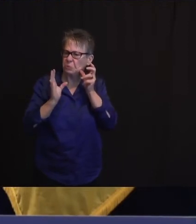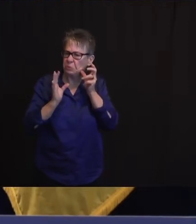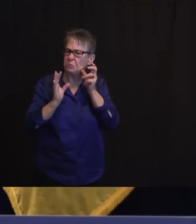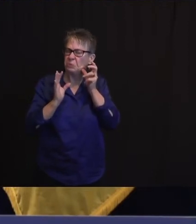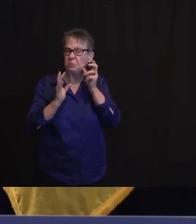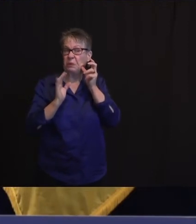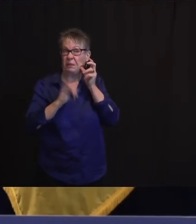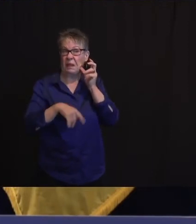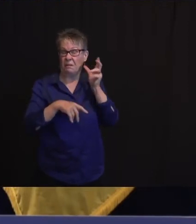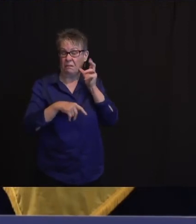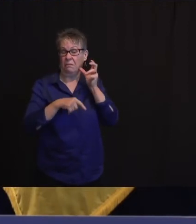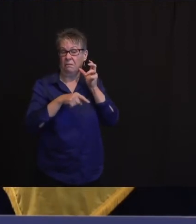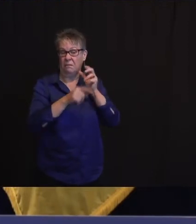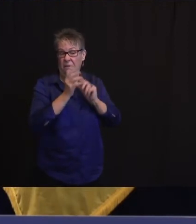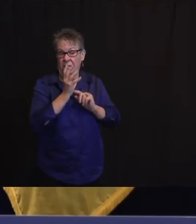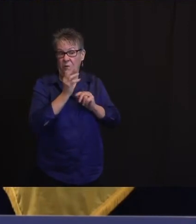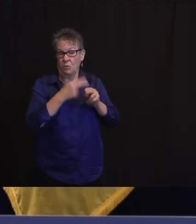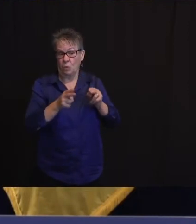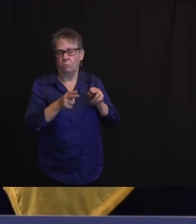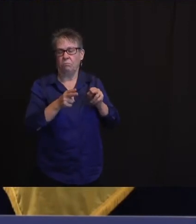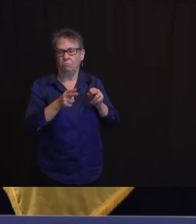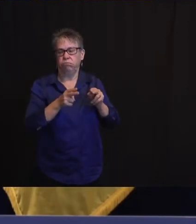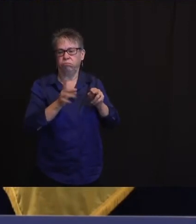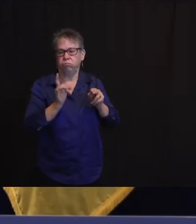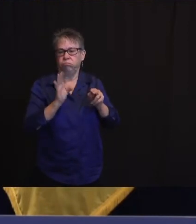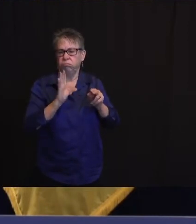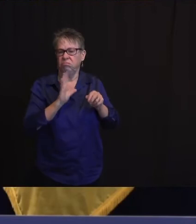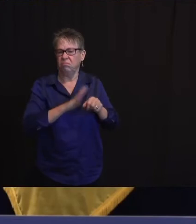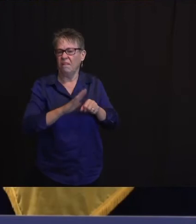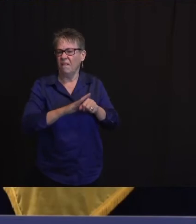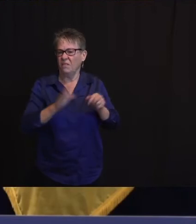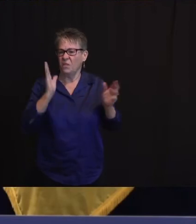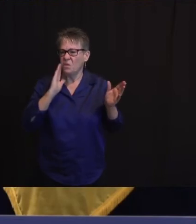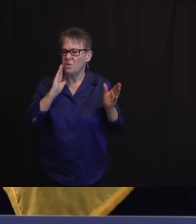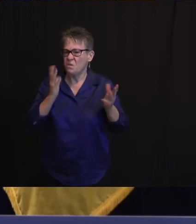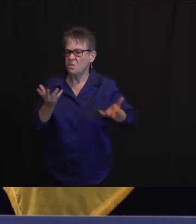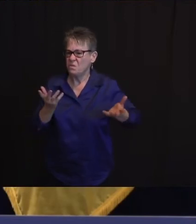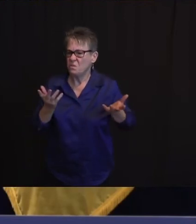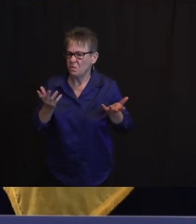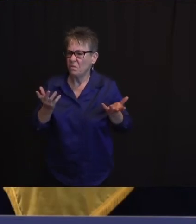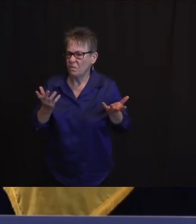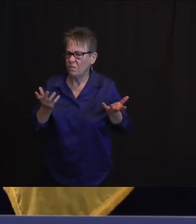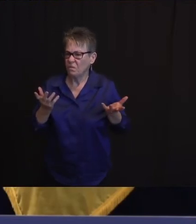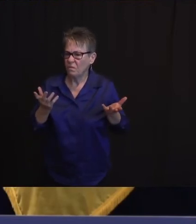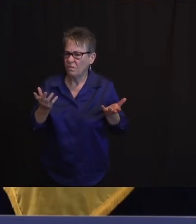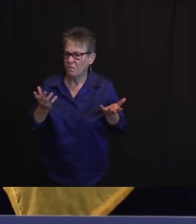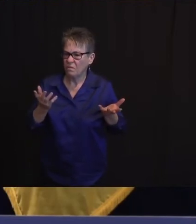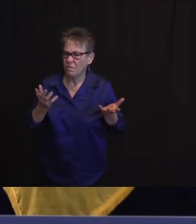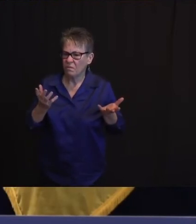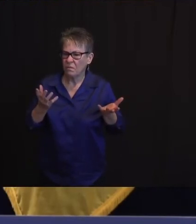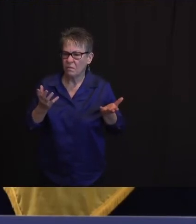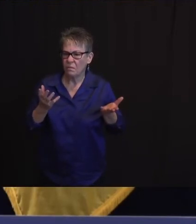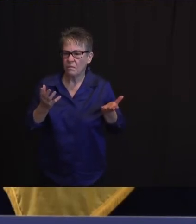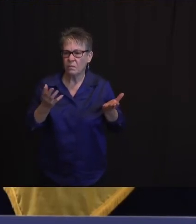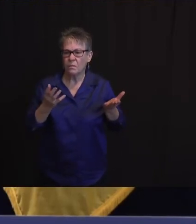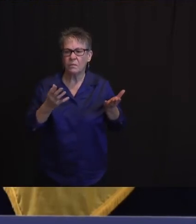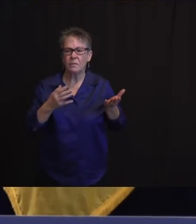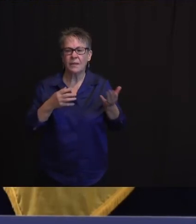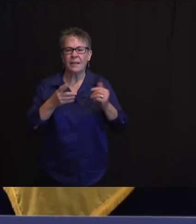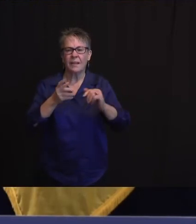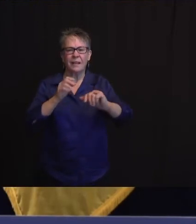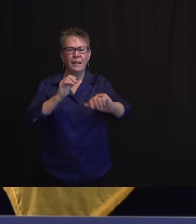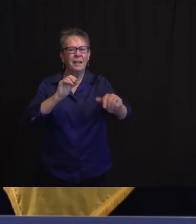why the president left Florida and went to the White House on New Year's Eve day. Early voting, without commenting on the specifics of the bill,